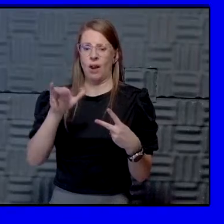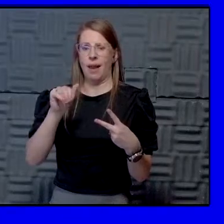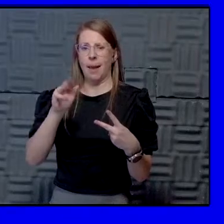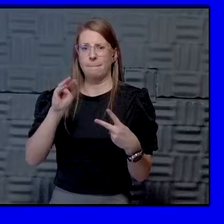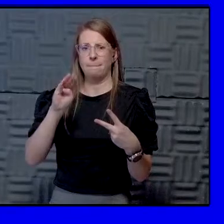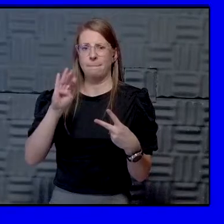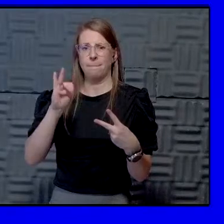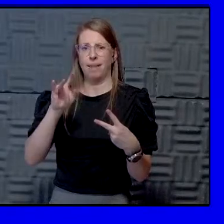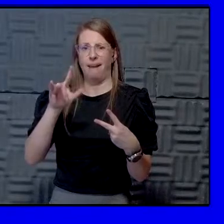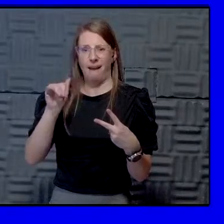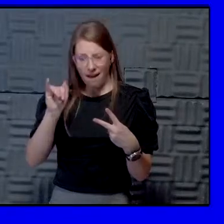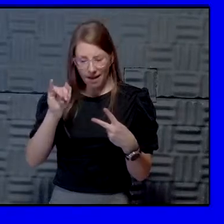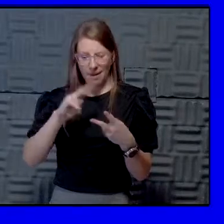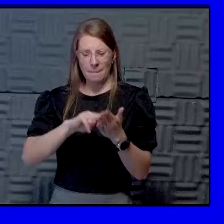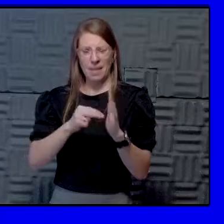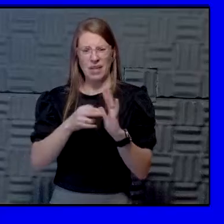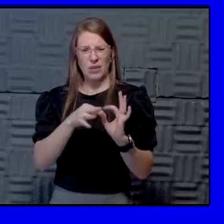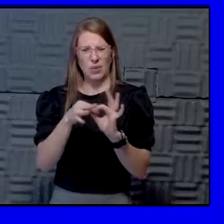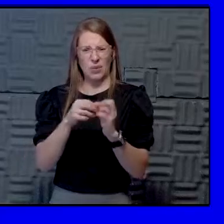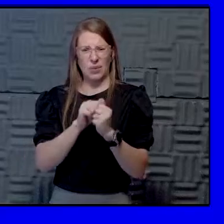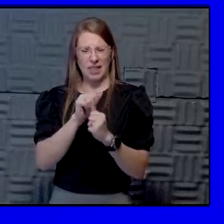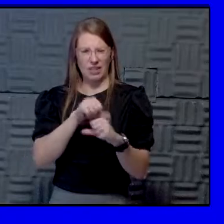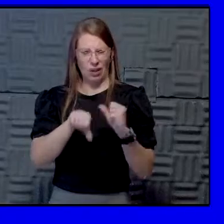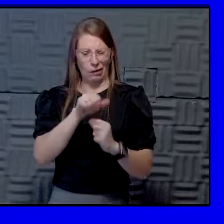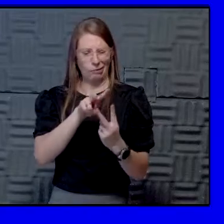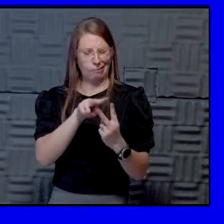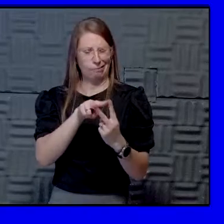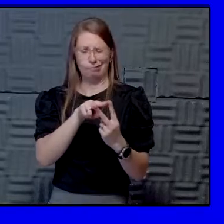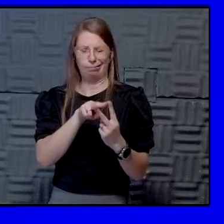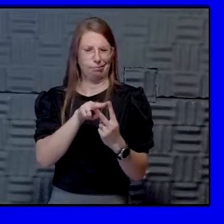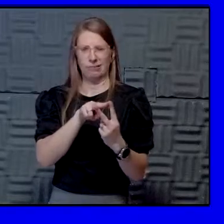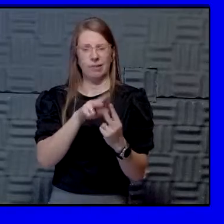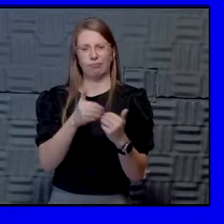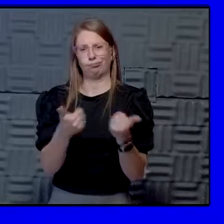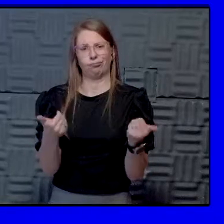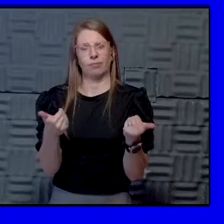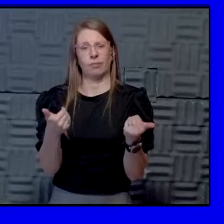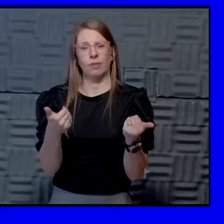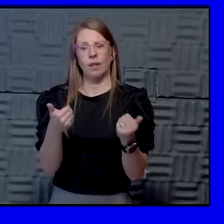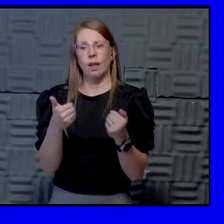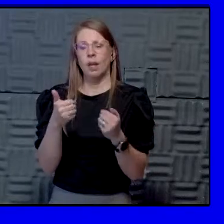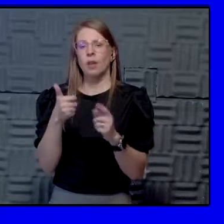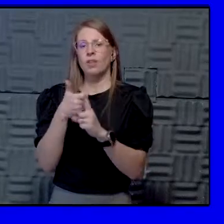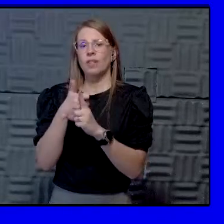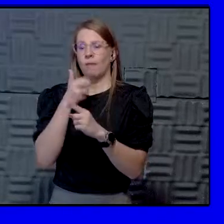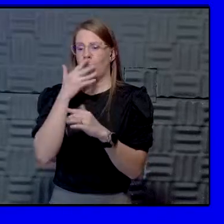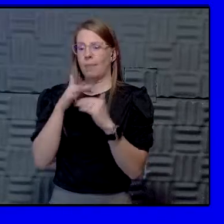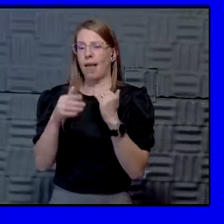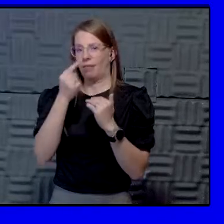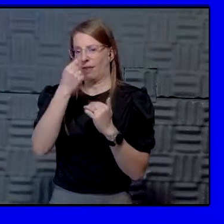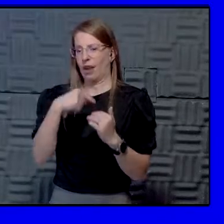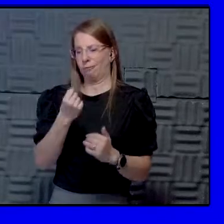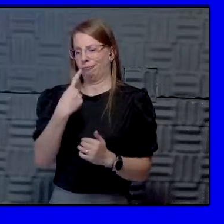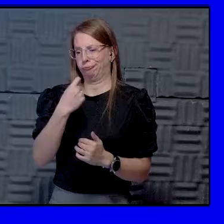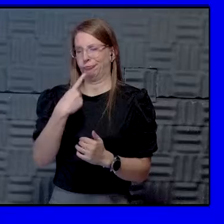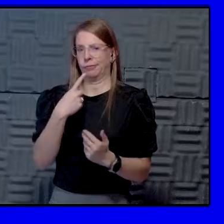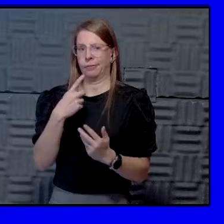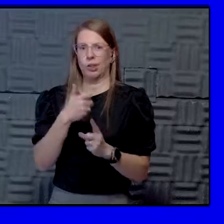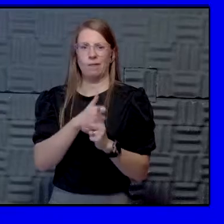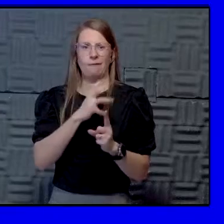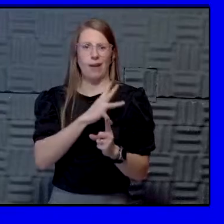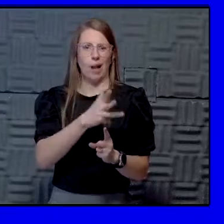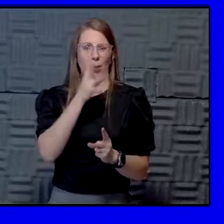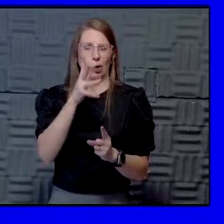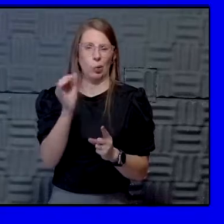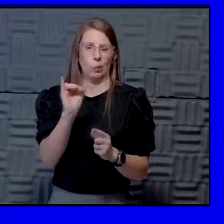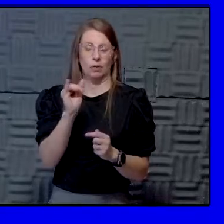not associated with each other. I think you're still safe to get it, and to your point, you're probably going to be on blood thinners, so you would be okay as well. But so far, all